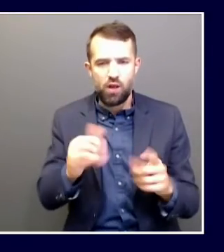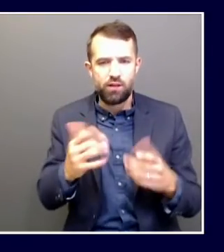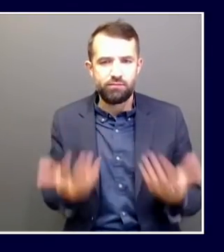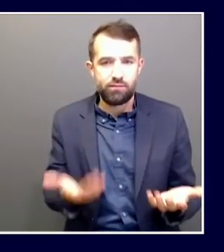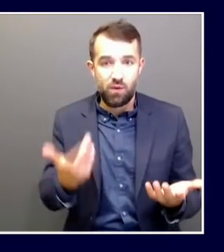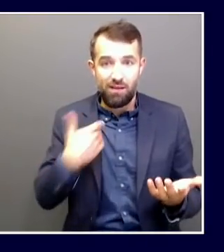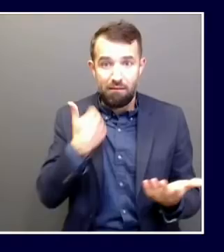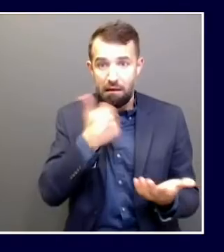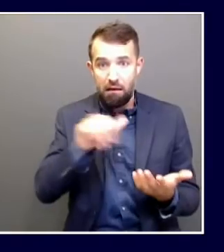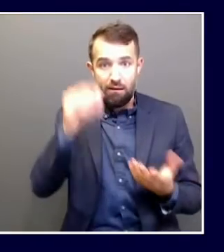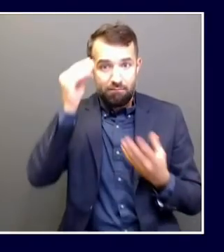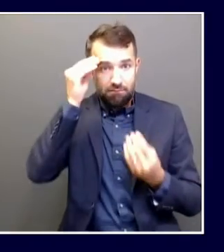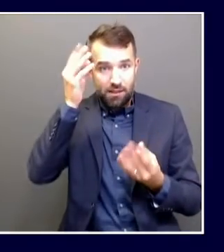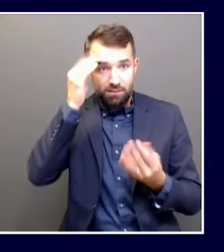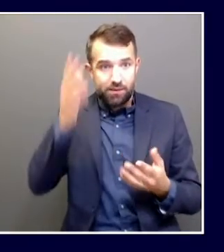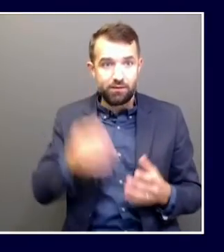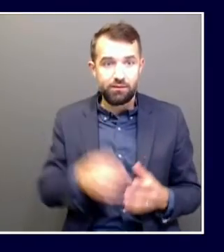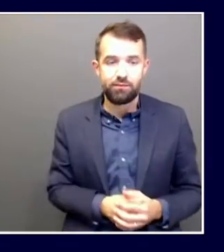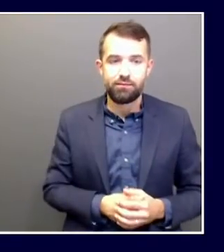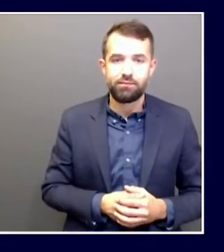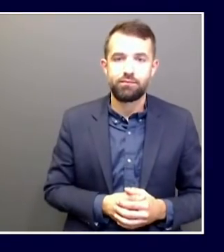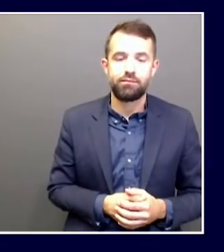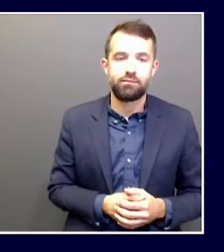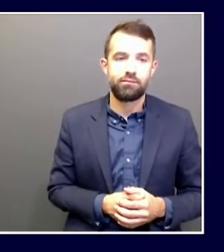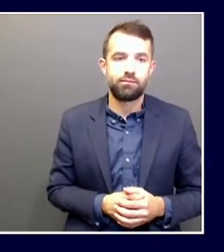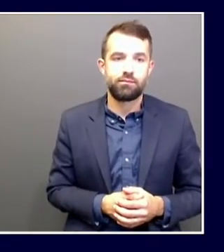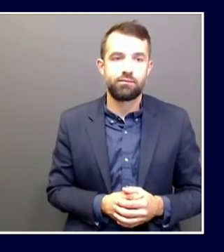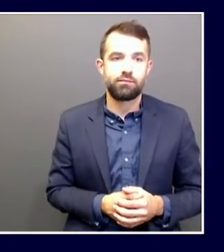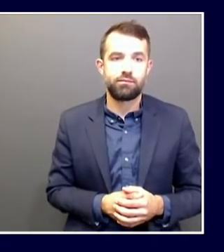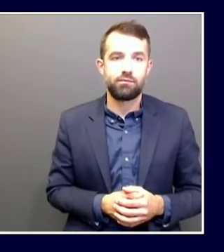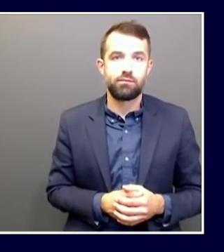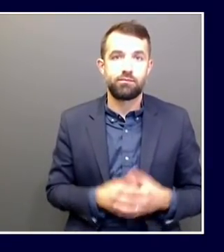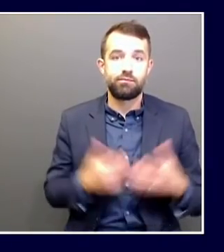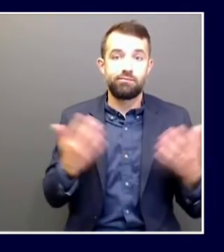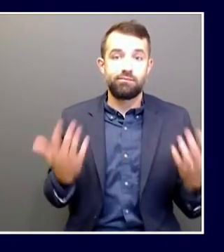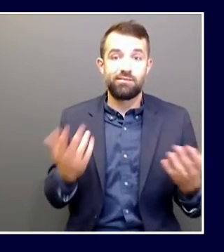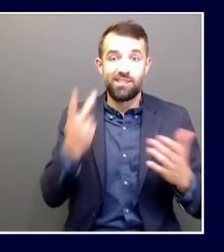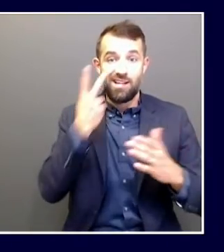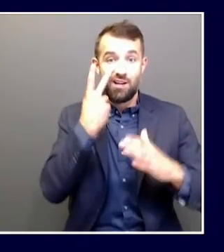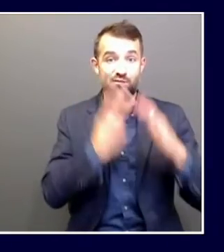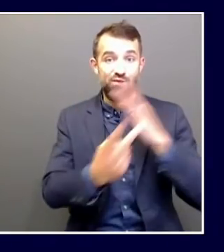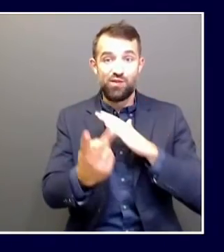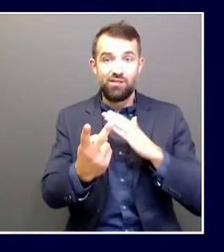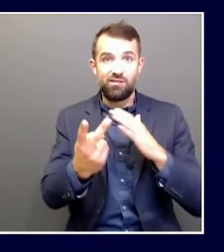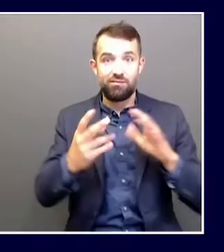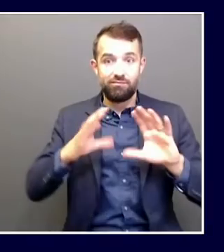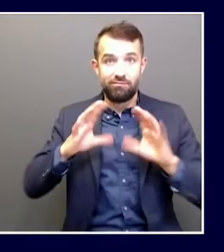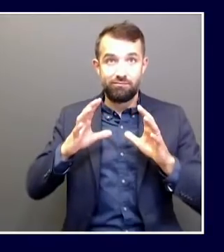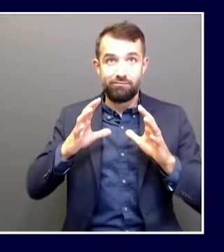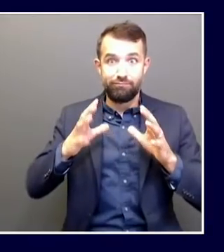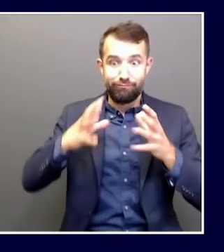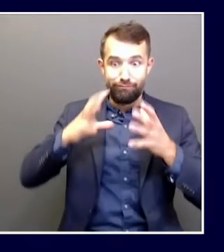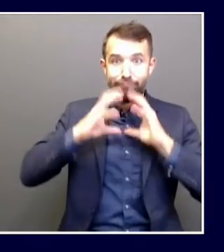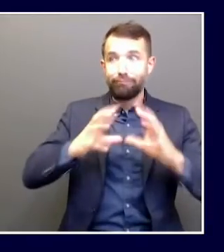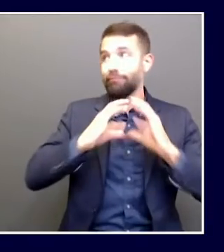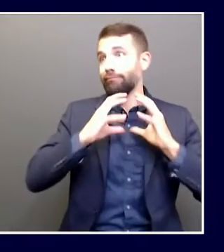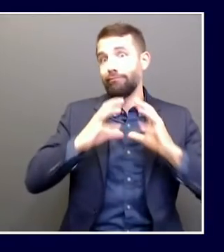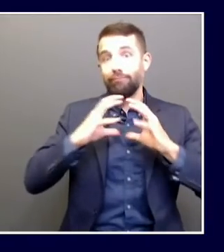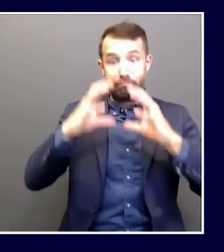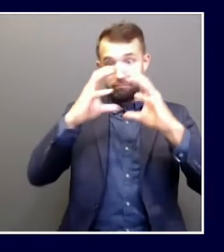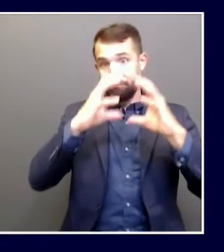Well, it's a bit difficult to forecast more than just a little ways out because there are so many variables.